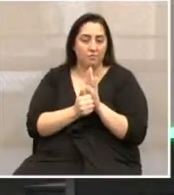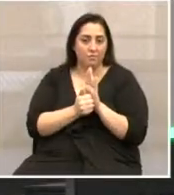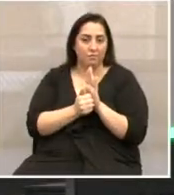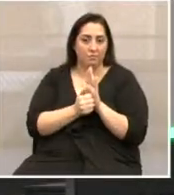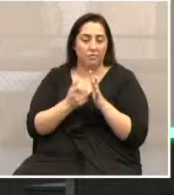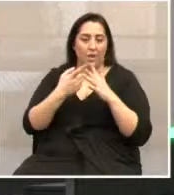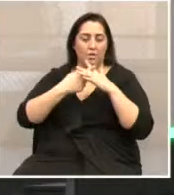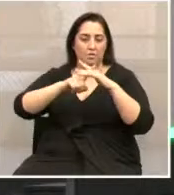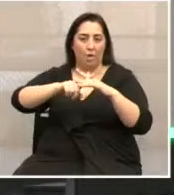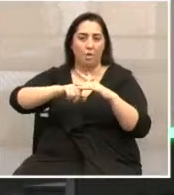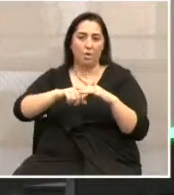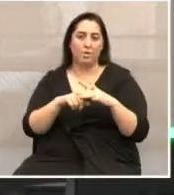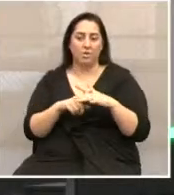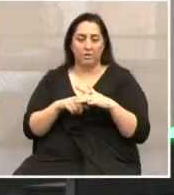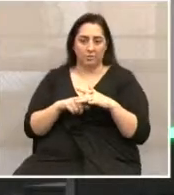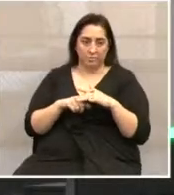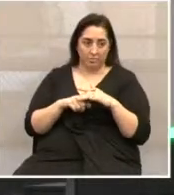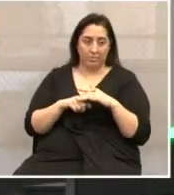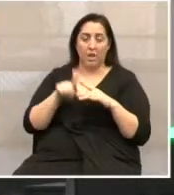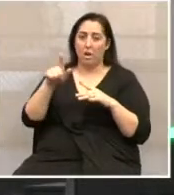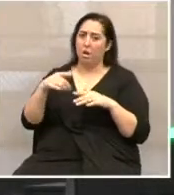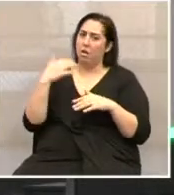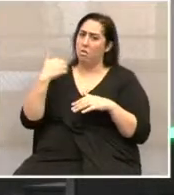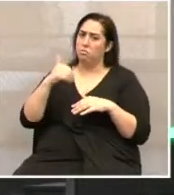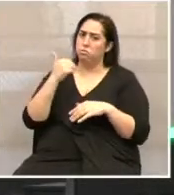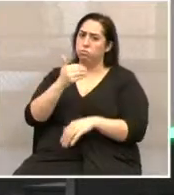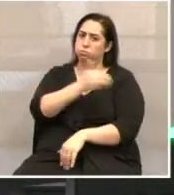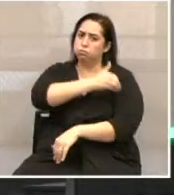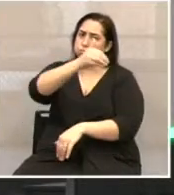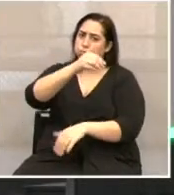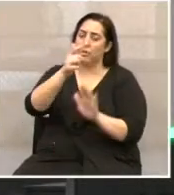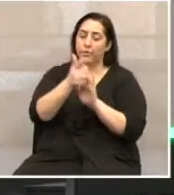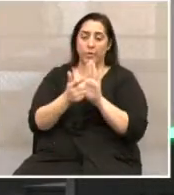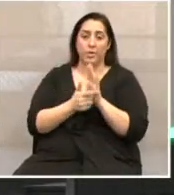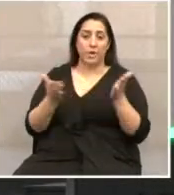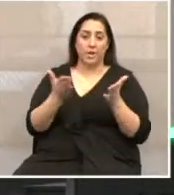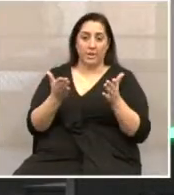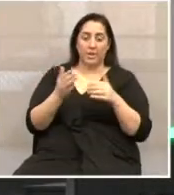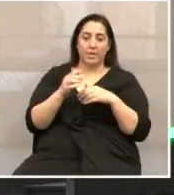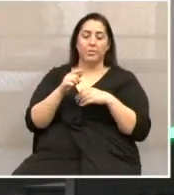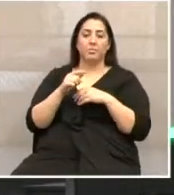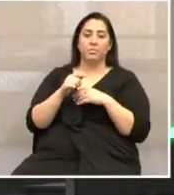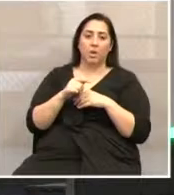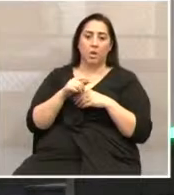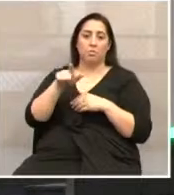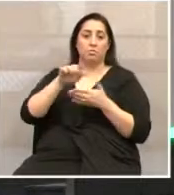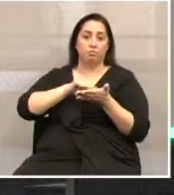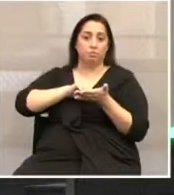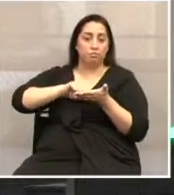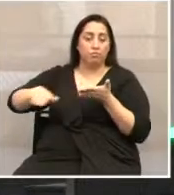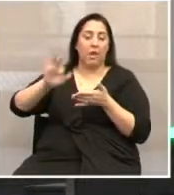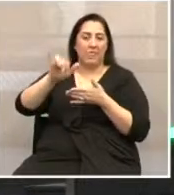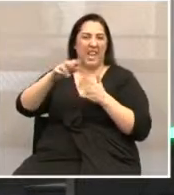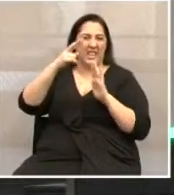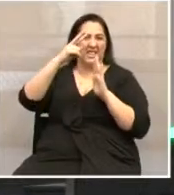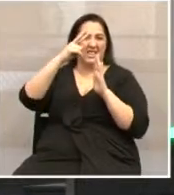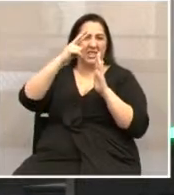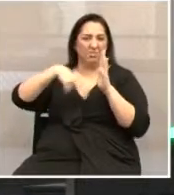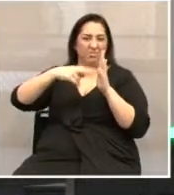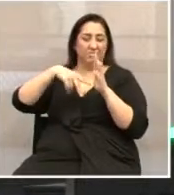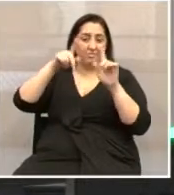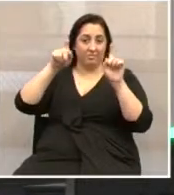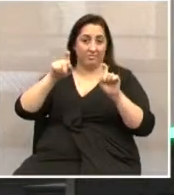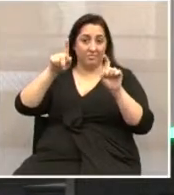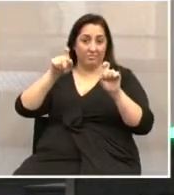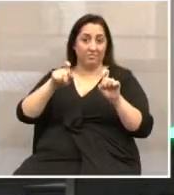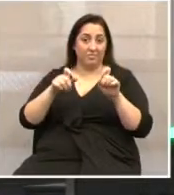been a very powerful law in our country. First of all, it eliminated the literacy test, thank God. Most of the southern